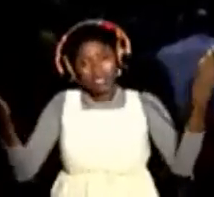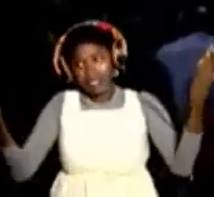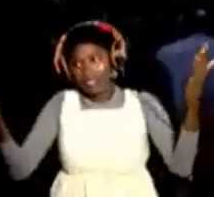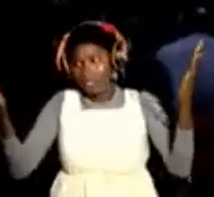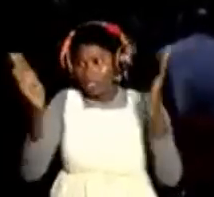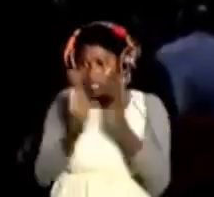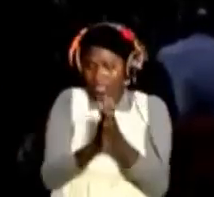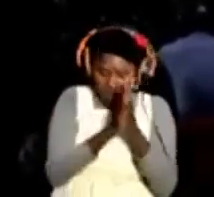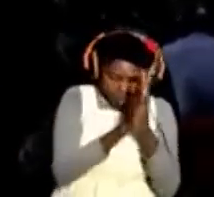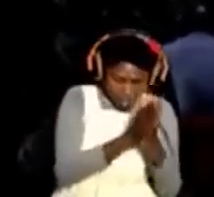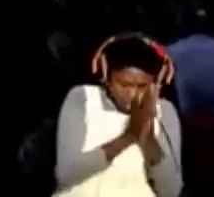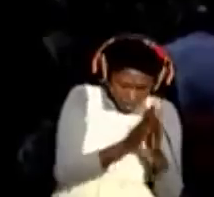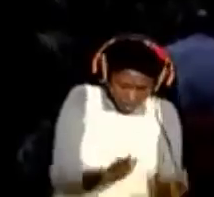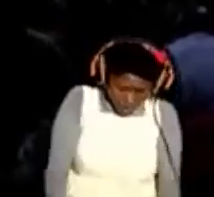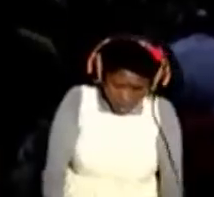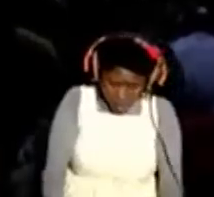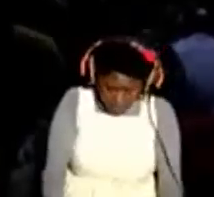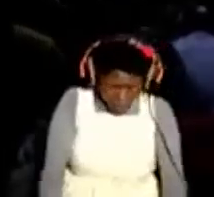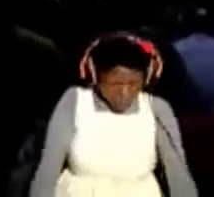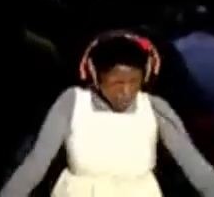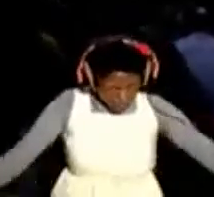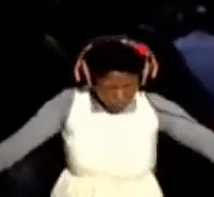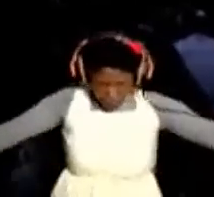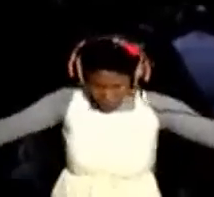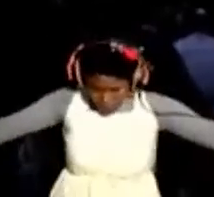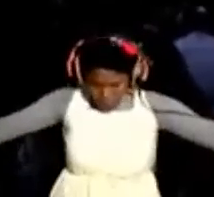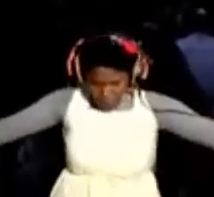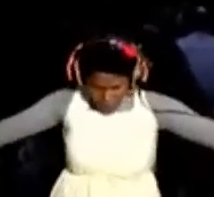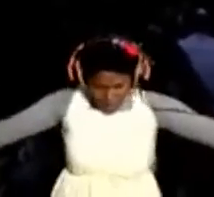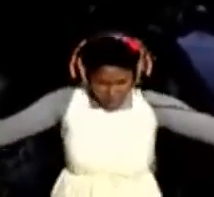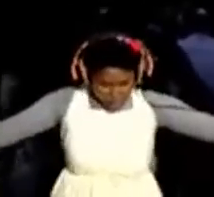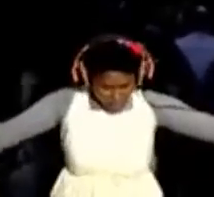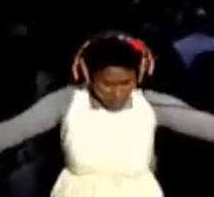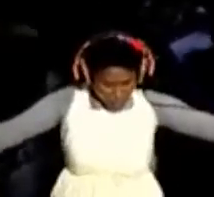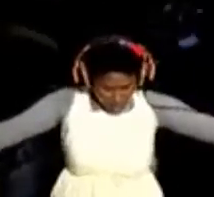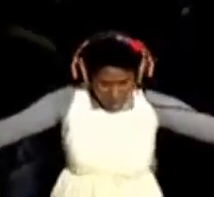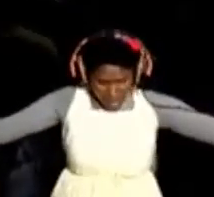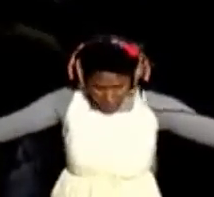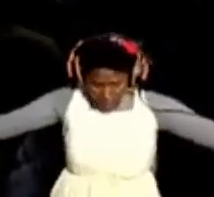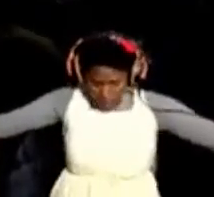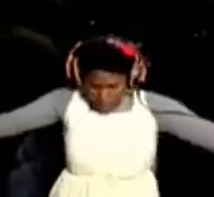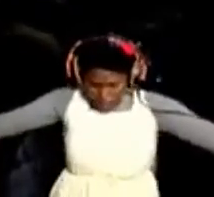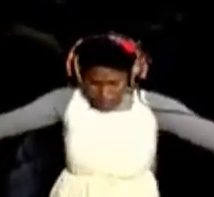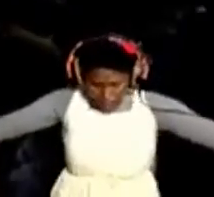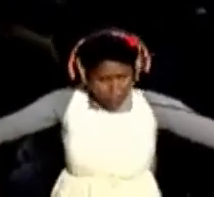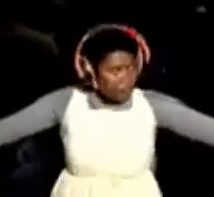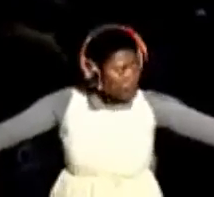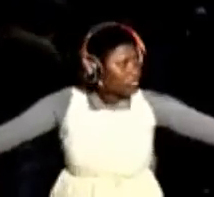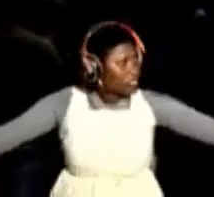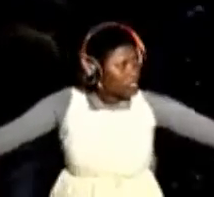to God who can help us tonight. Thank you, my brother, my dear sister. Come down.